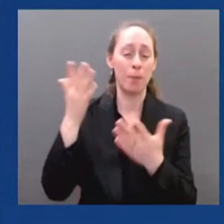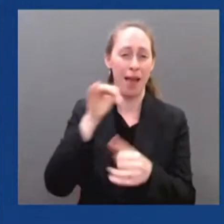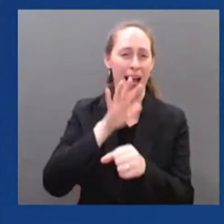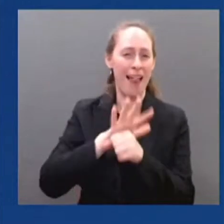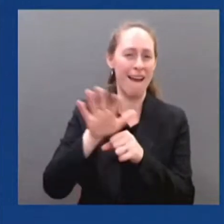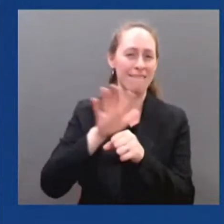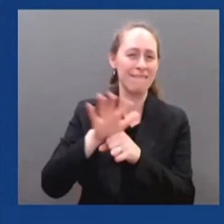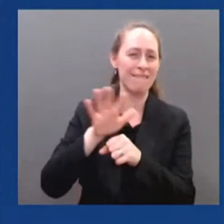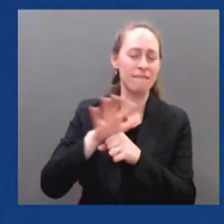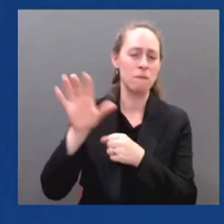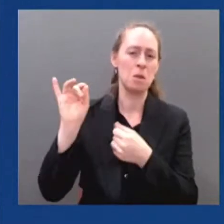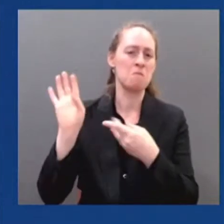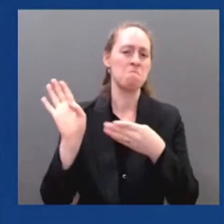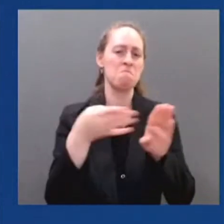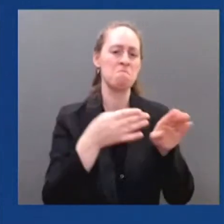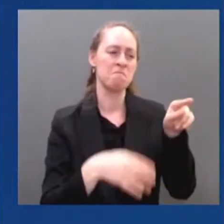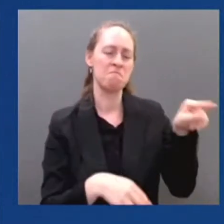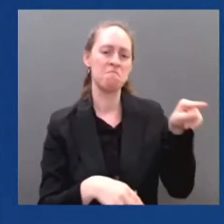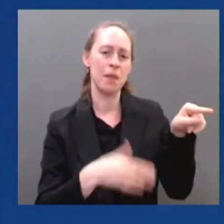at NPR.